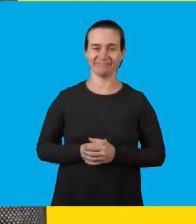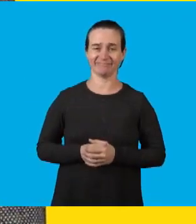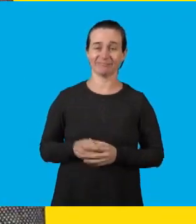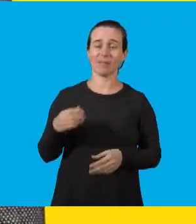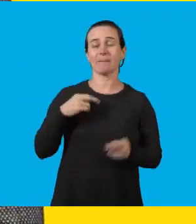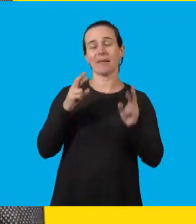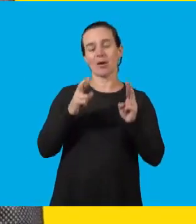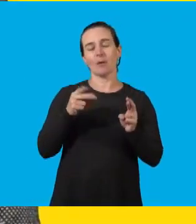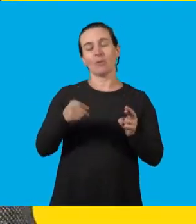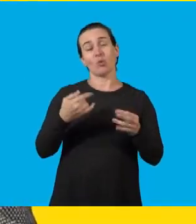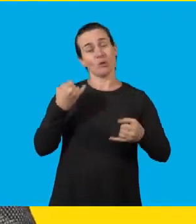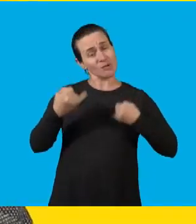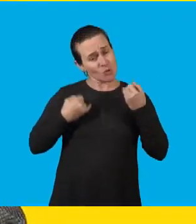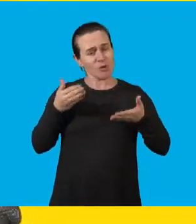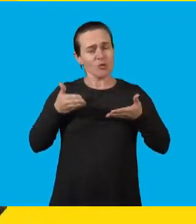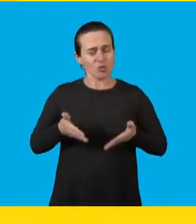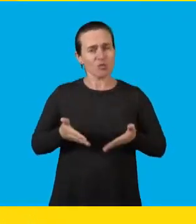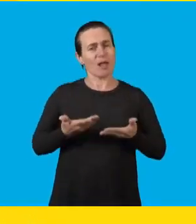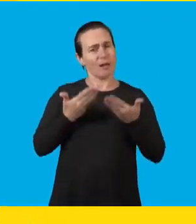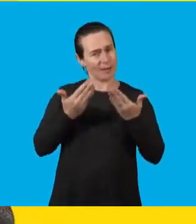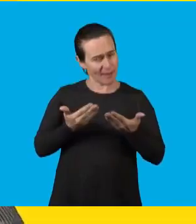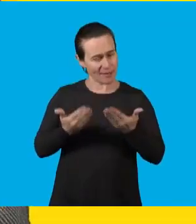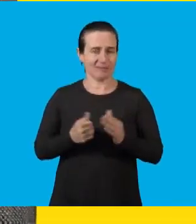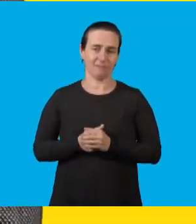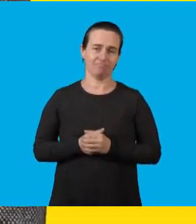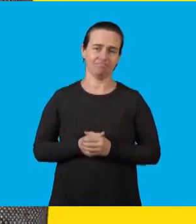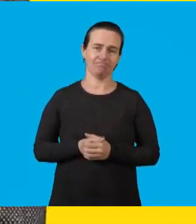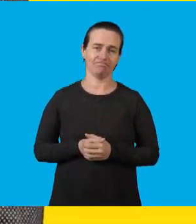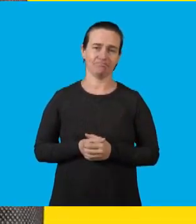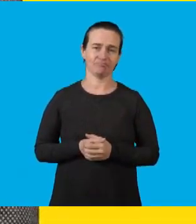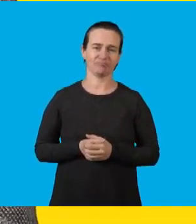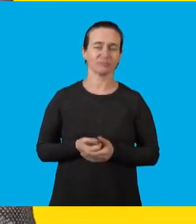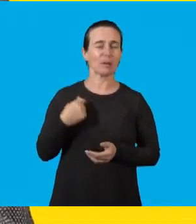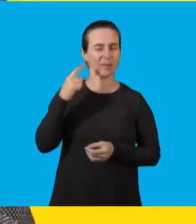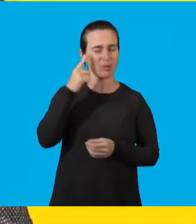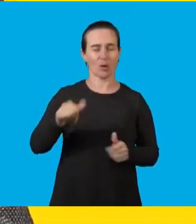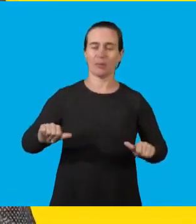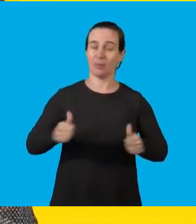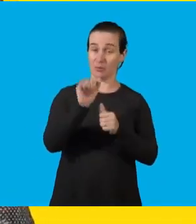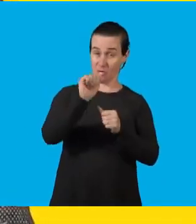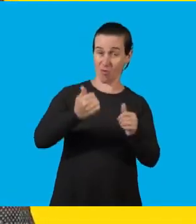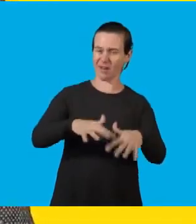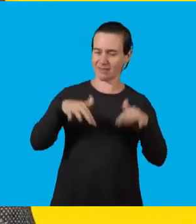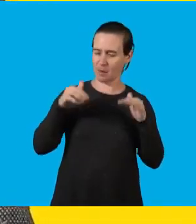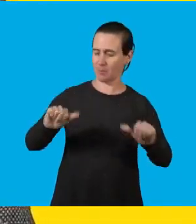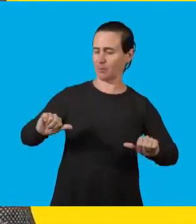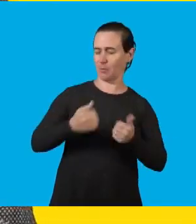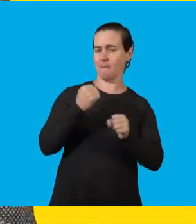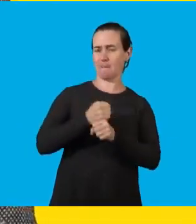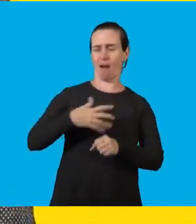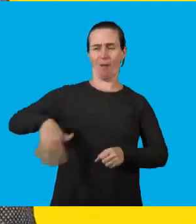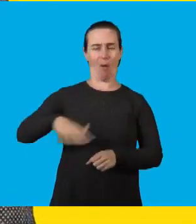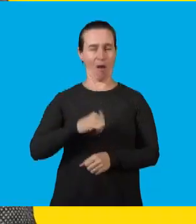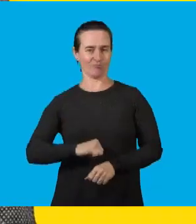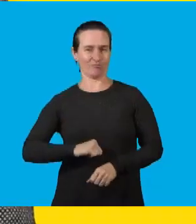Welcome back. I hope you have enjoyed today's history lesson and you are going to do very well in your exams